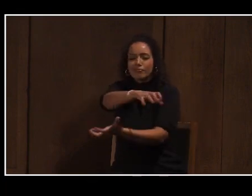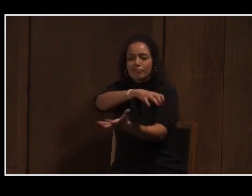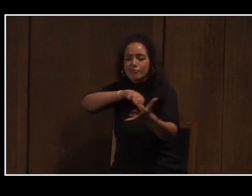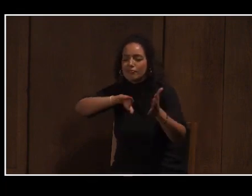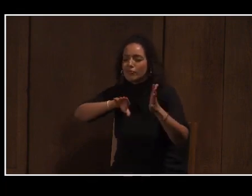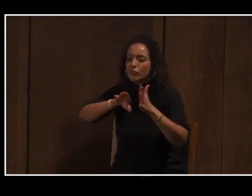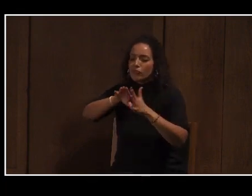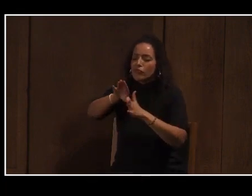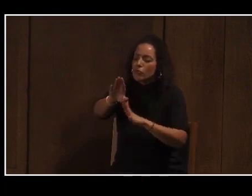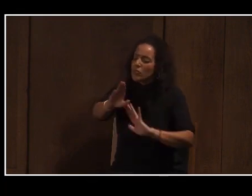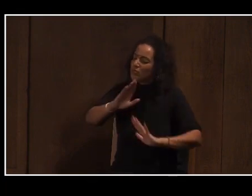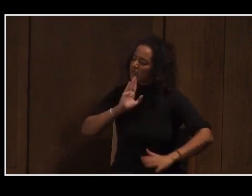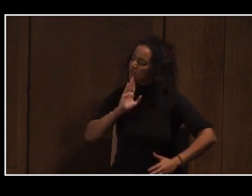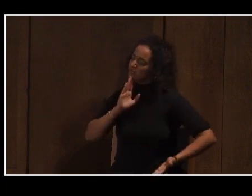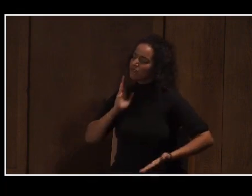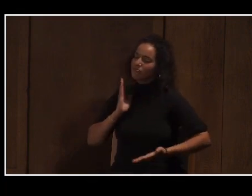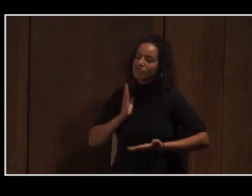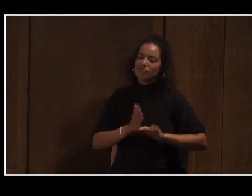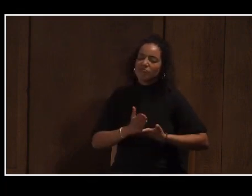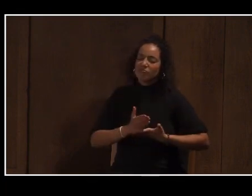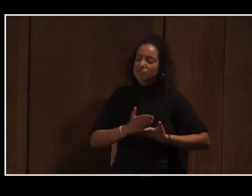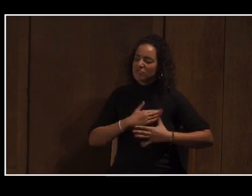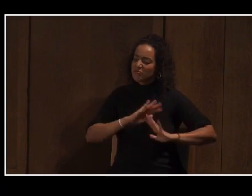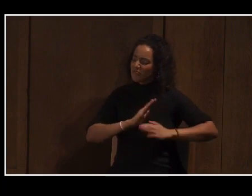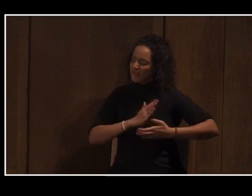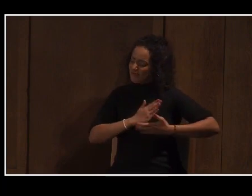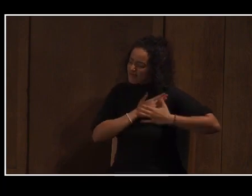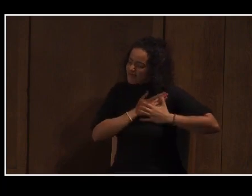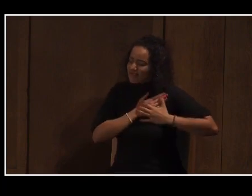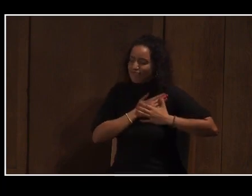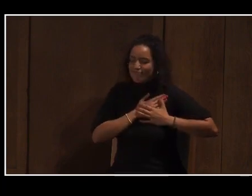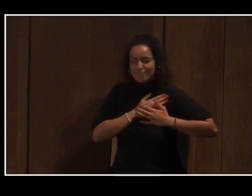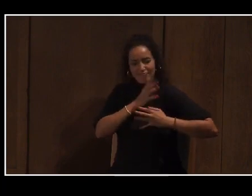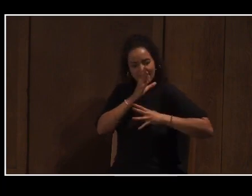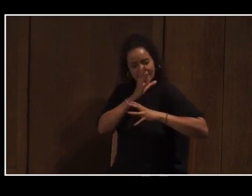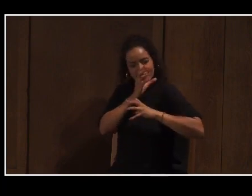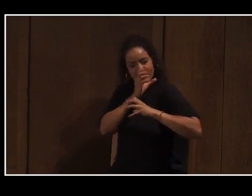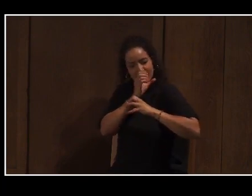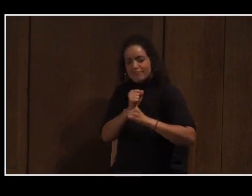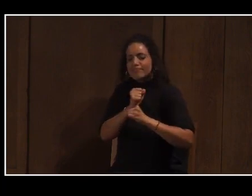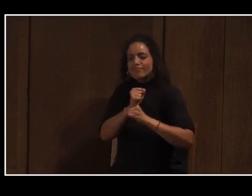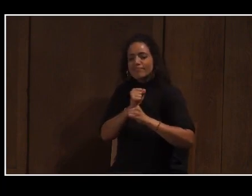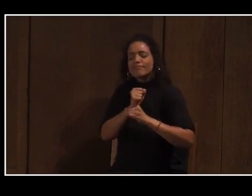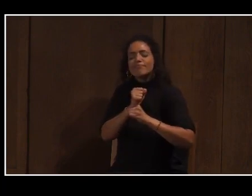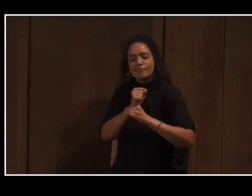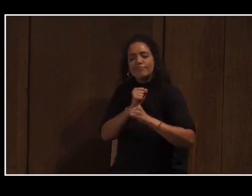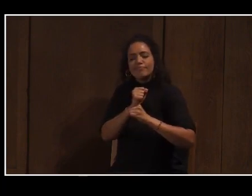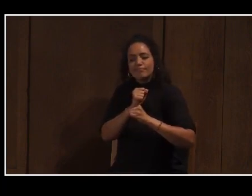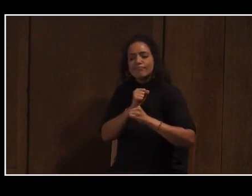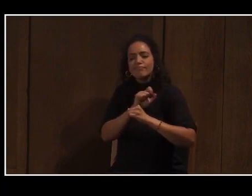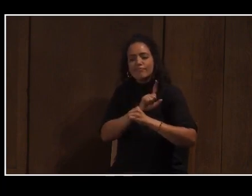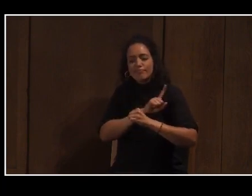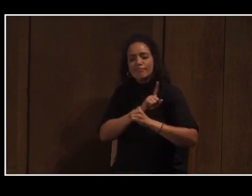with trust and the love and the commitment that's brought you here